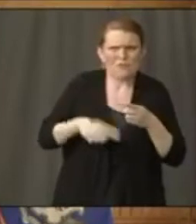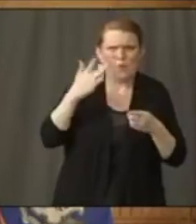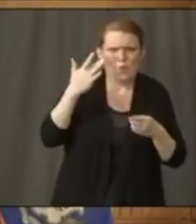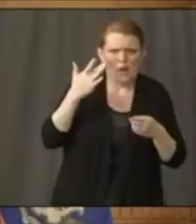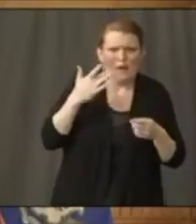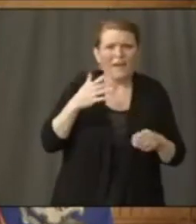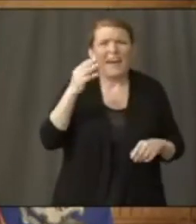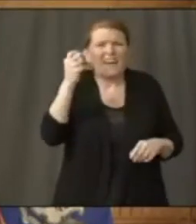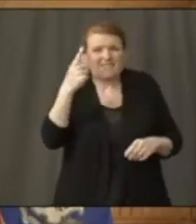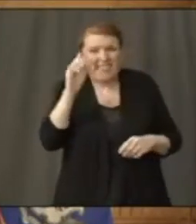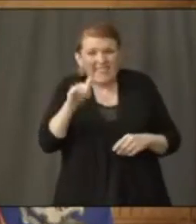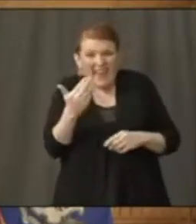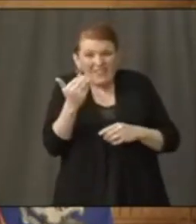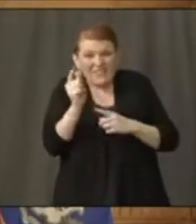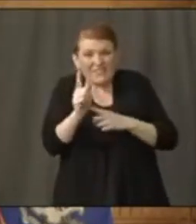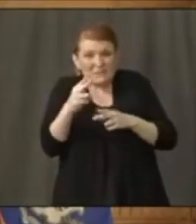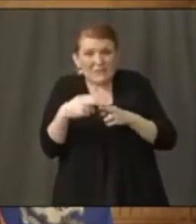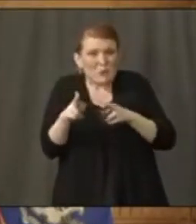News 8.